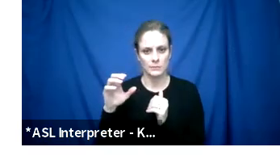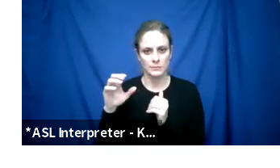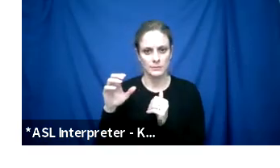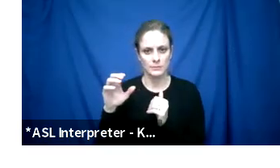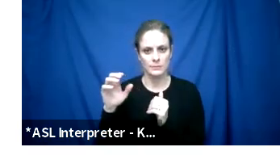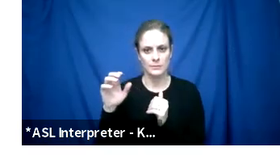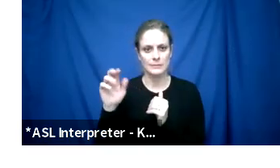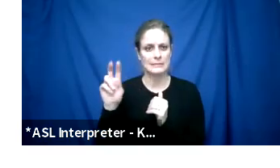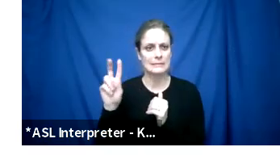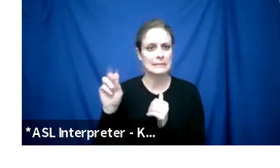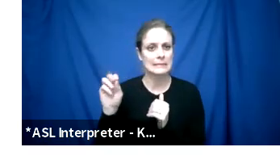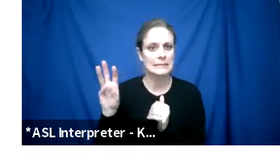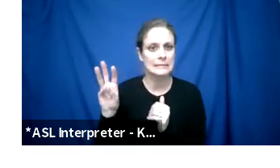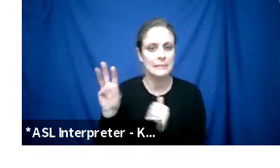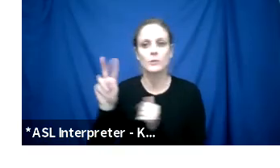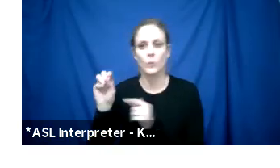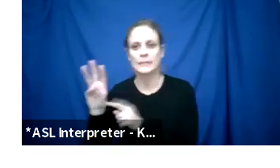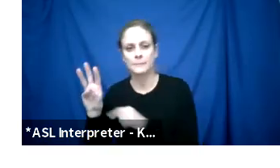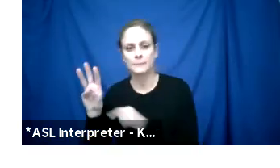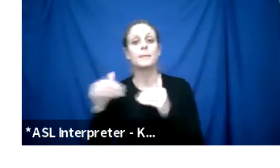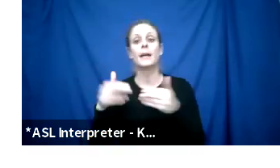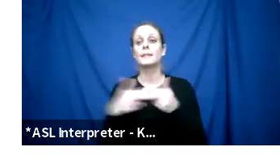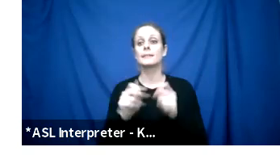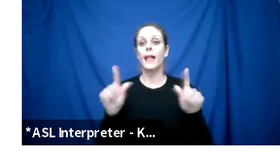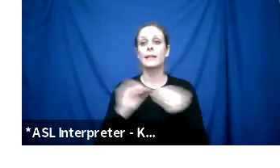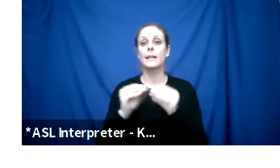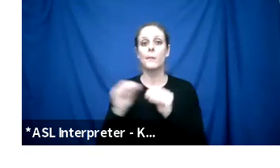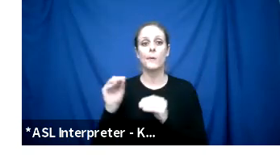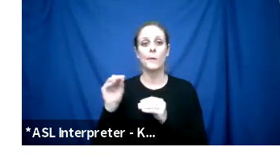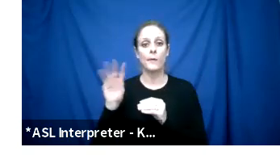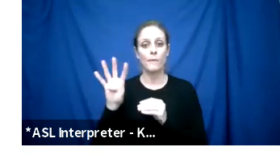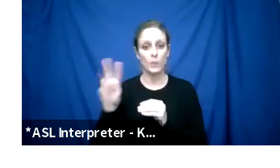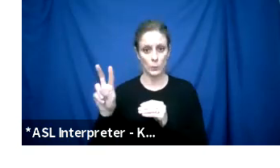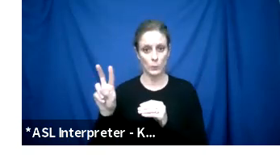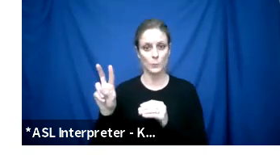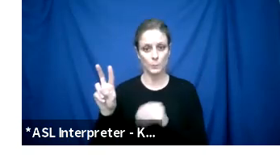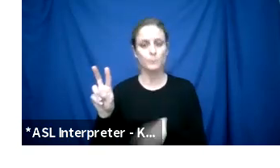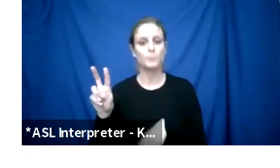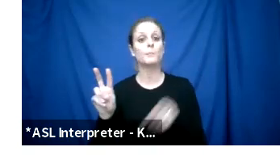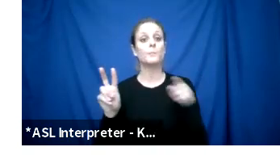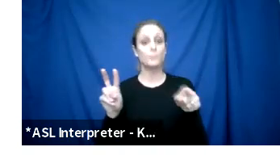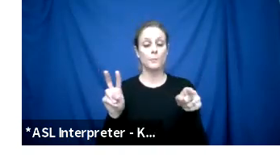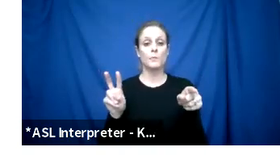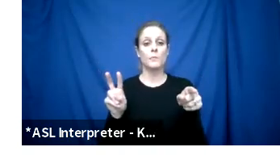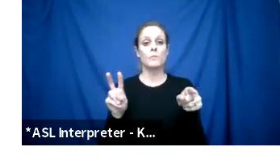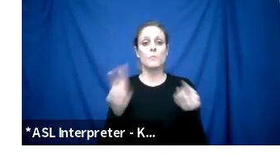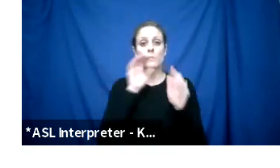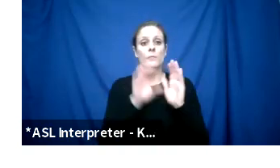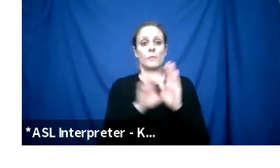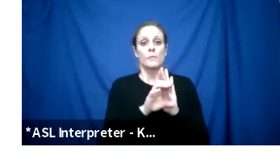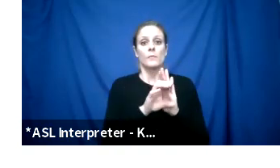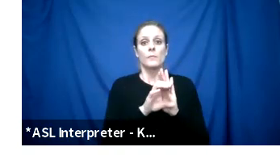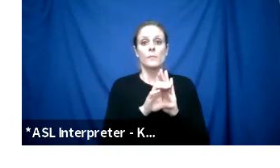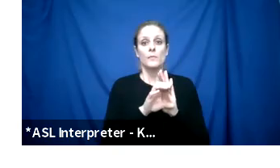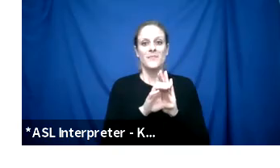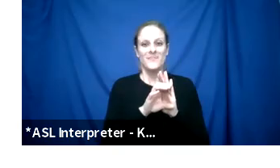All right, so let's move on to the next slide, slide number 42. So also in the slide, what we show is where accessible routes